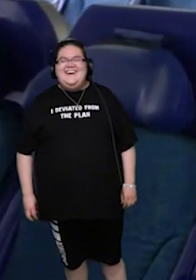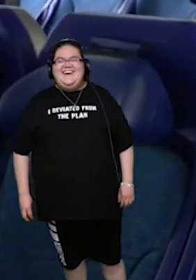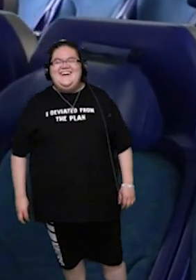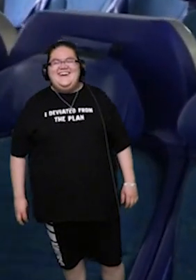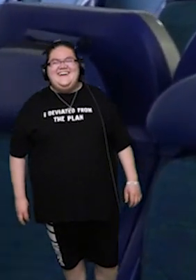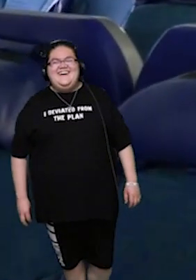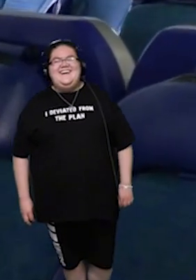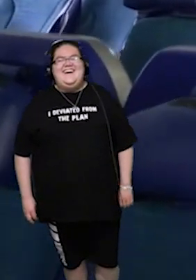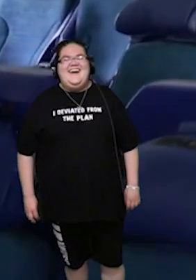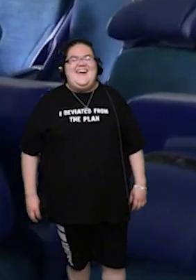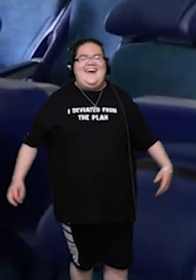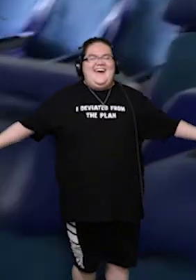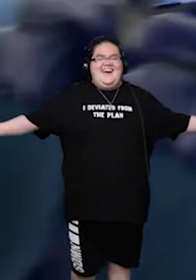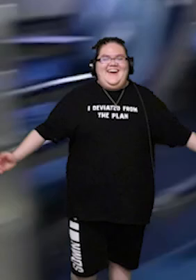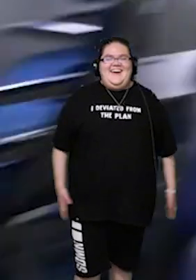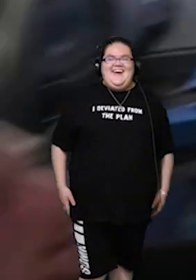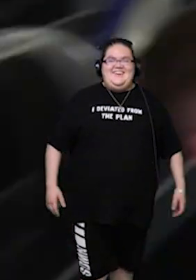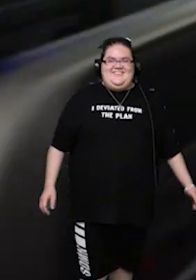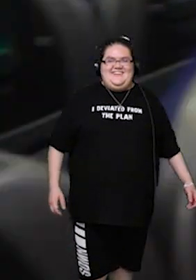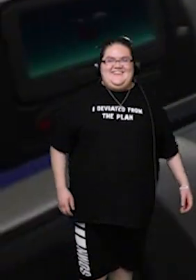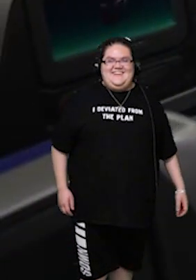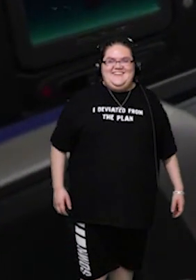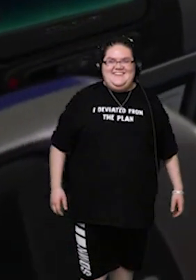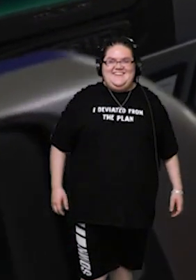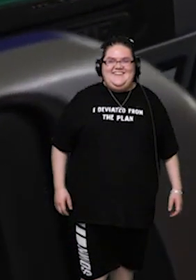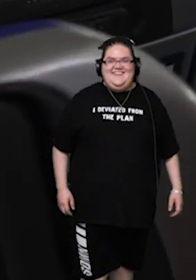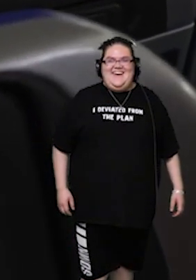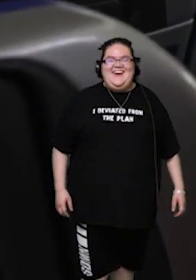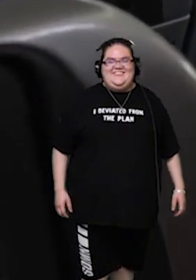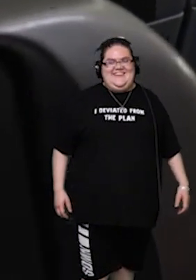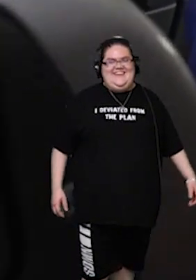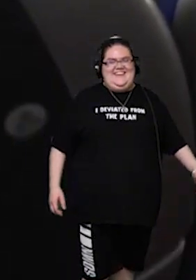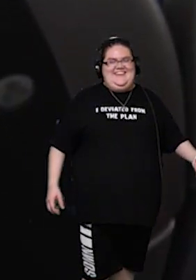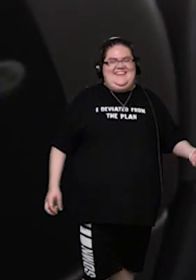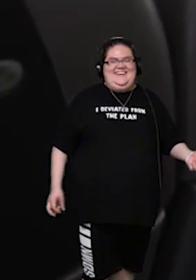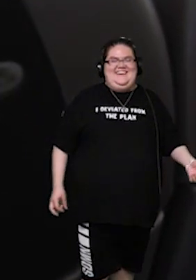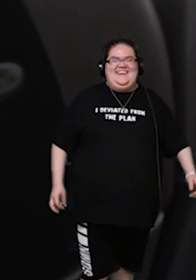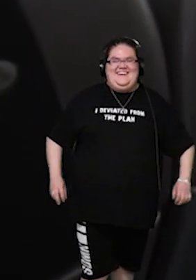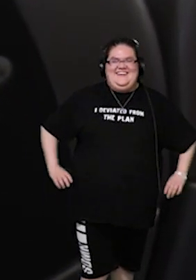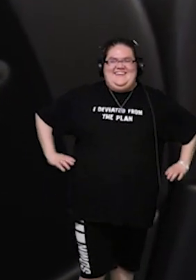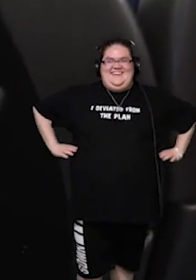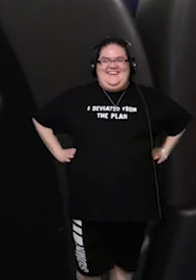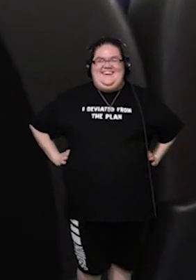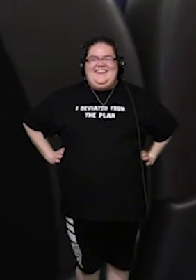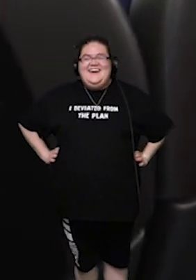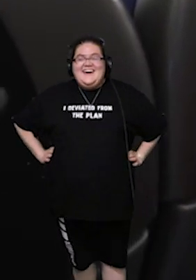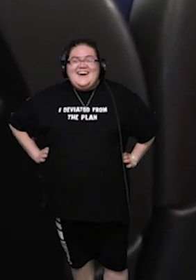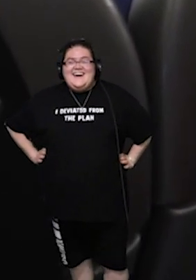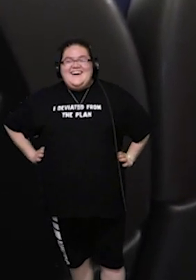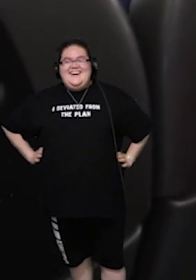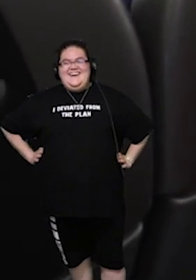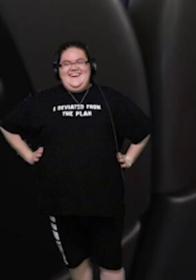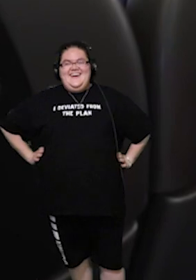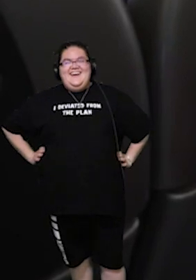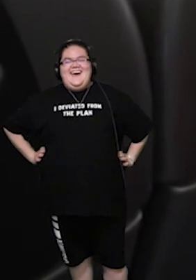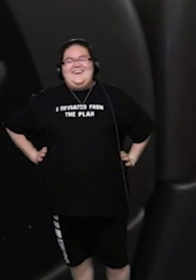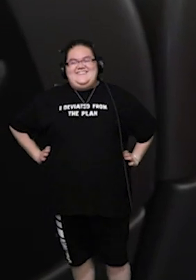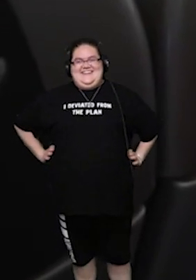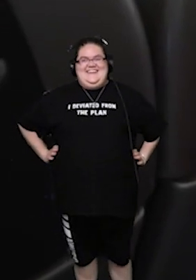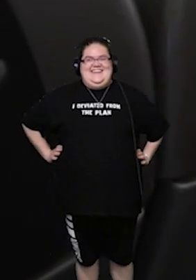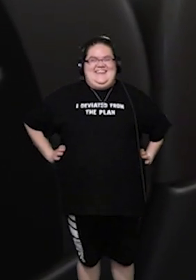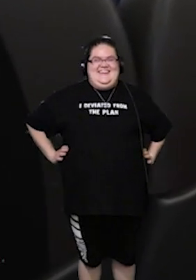I was going to find a better hiding spot. You didn't see him? Harry. No. I saw you, by the way. Harry. I know you saw me. That's why I looked at you. That's